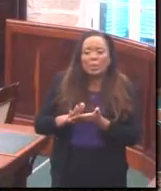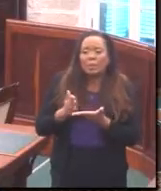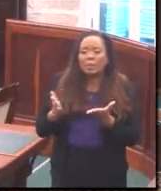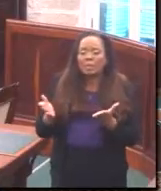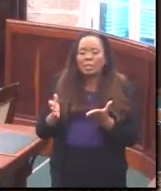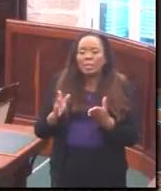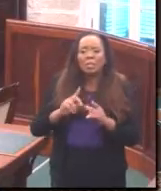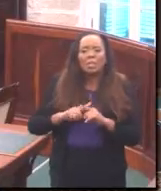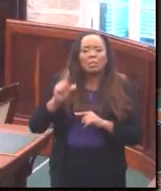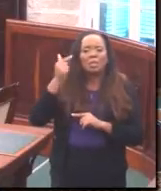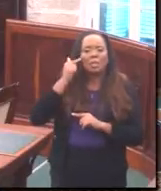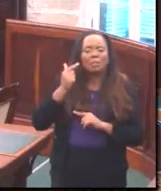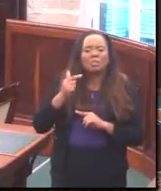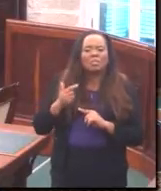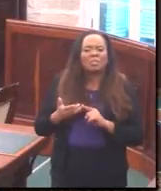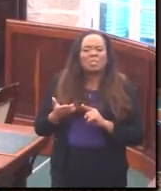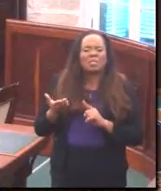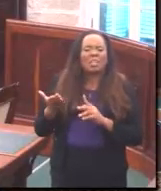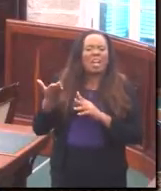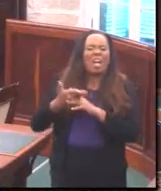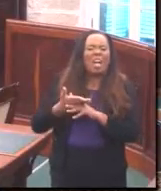No, I won't do it.